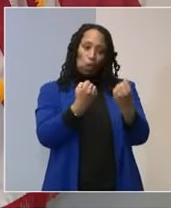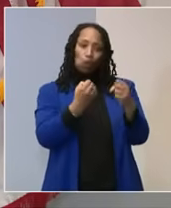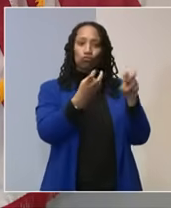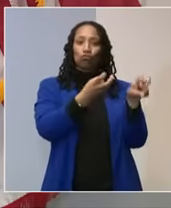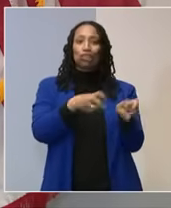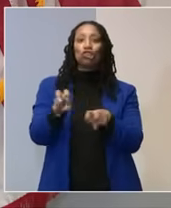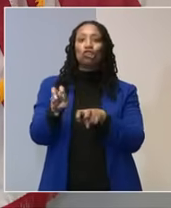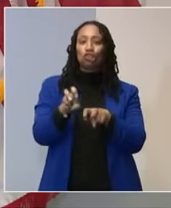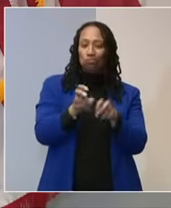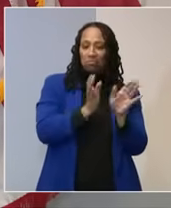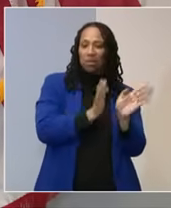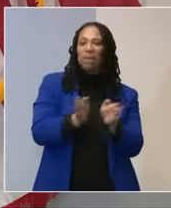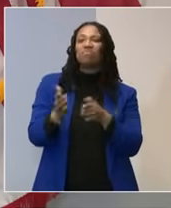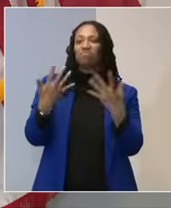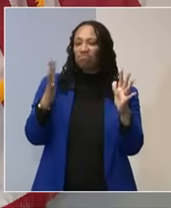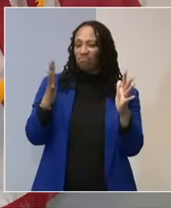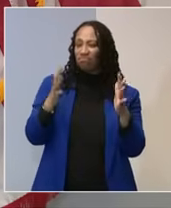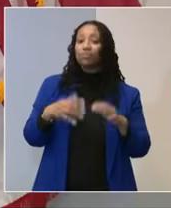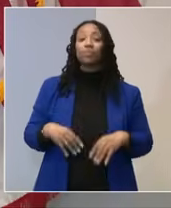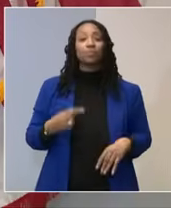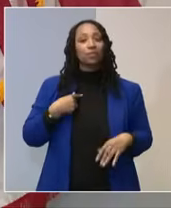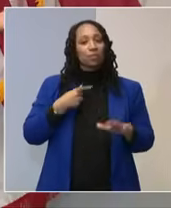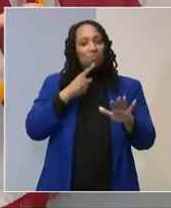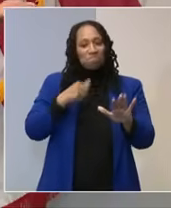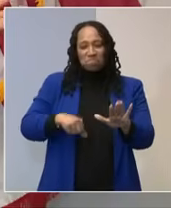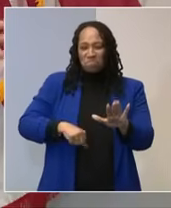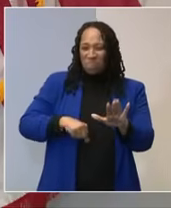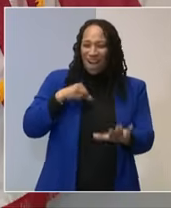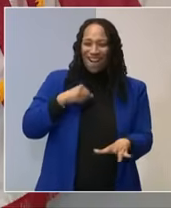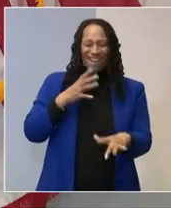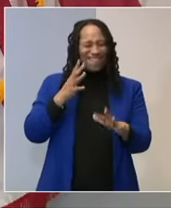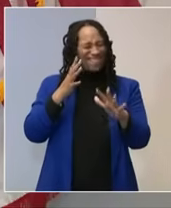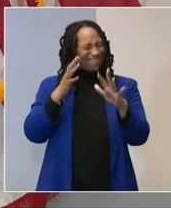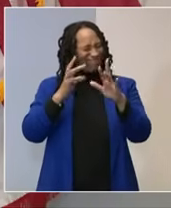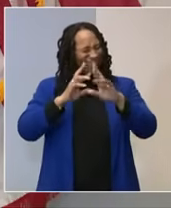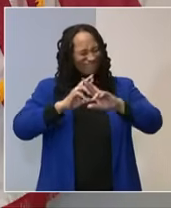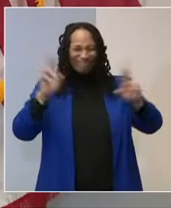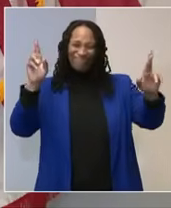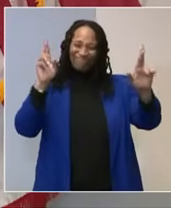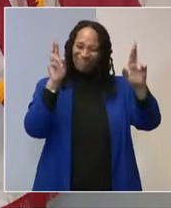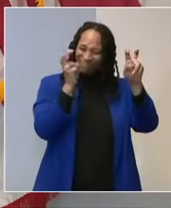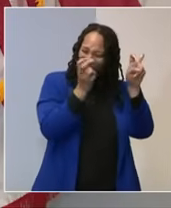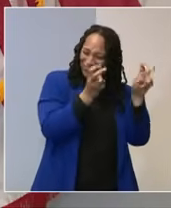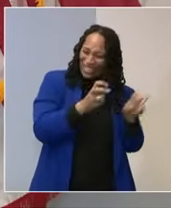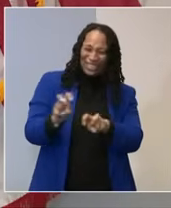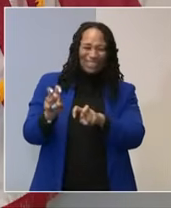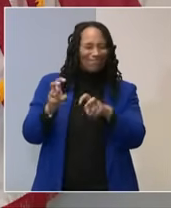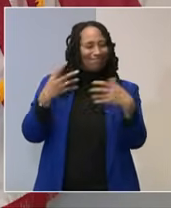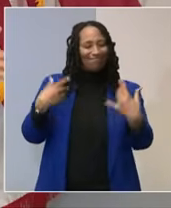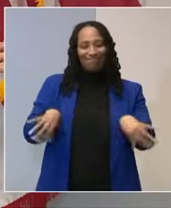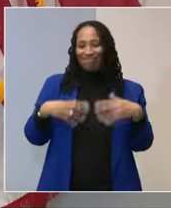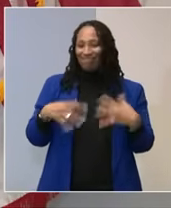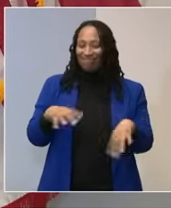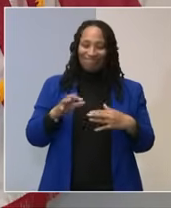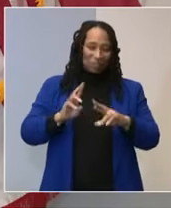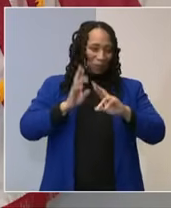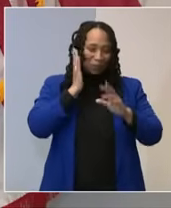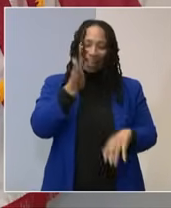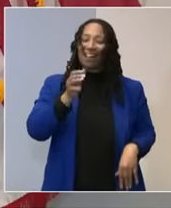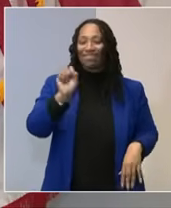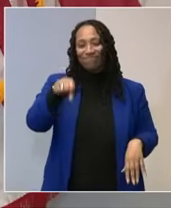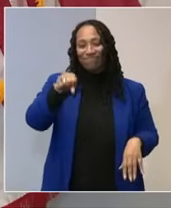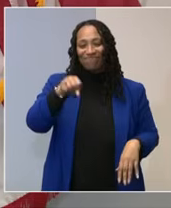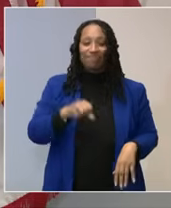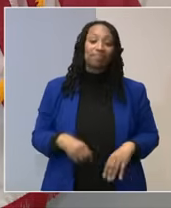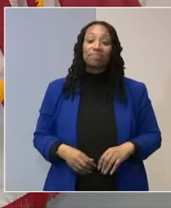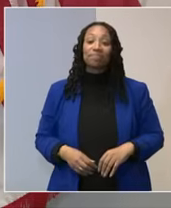the best, so we want to have the best transition. That's what we want to do. And, some of that, I don't